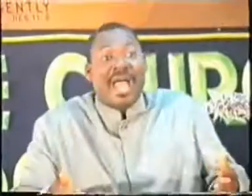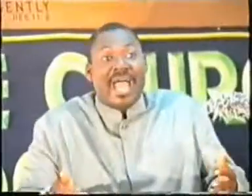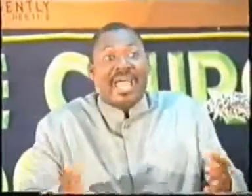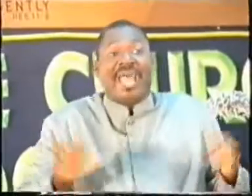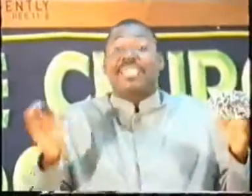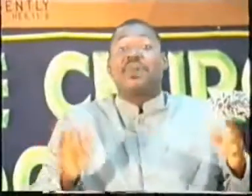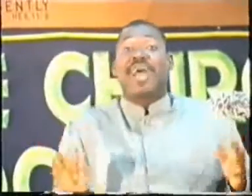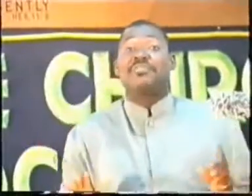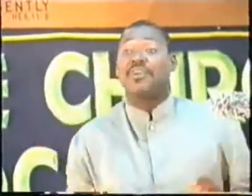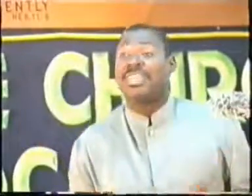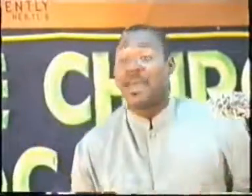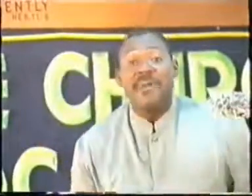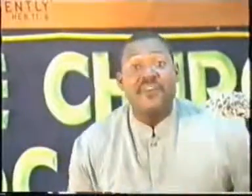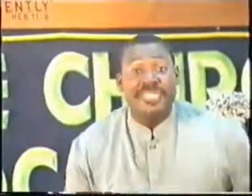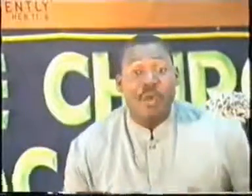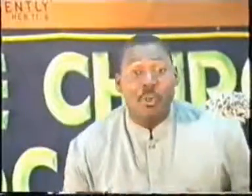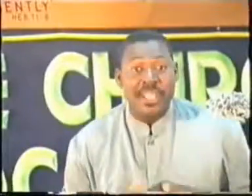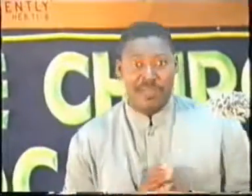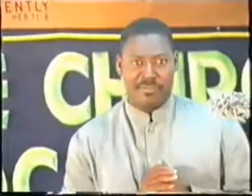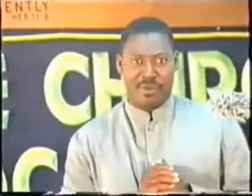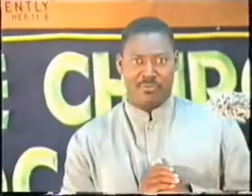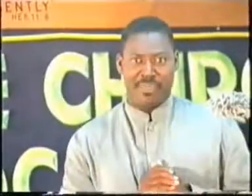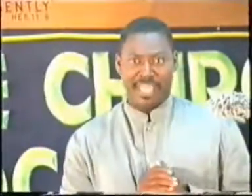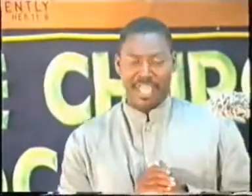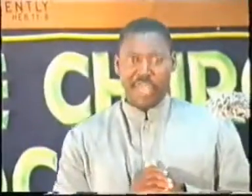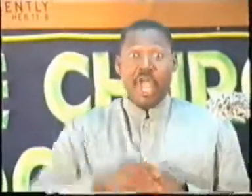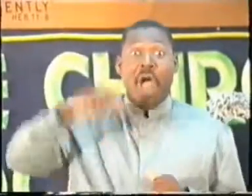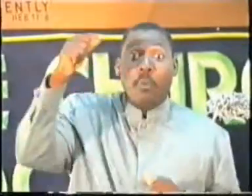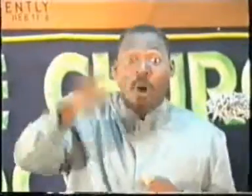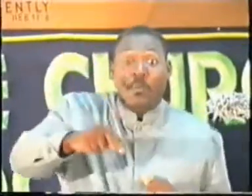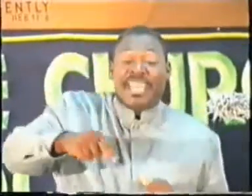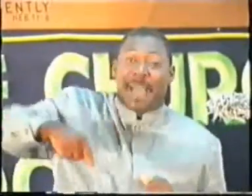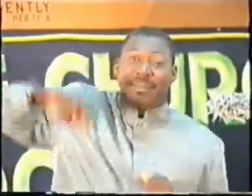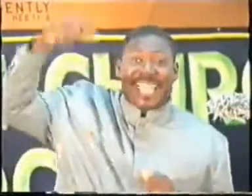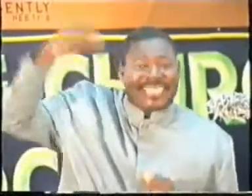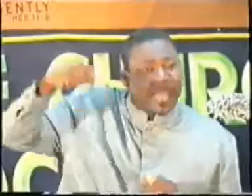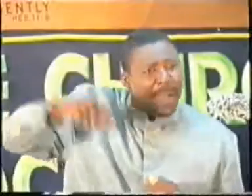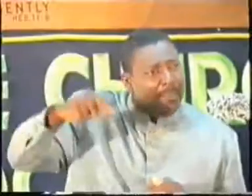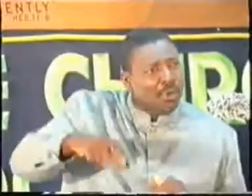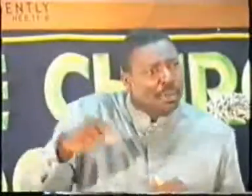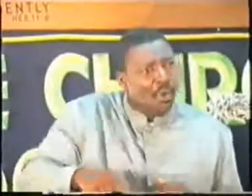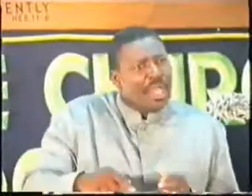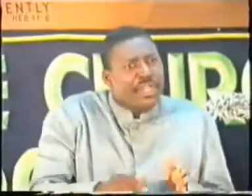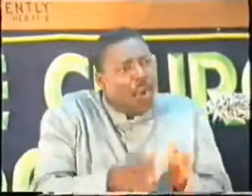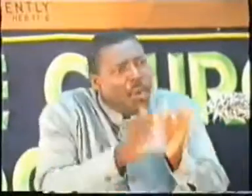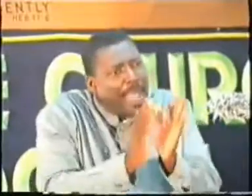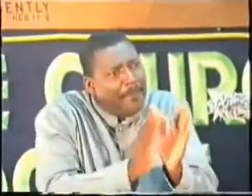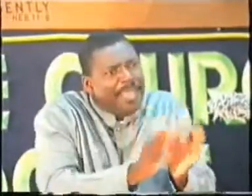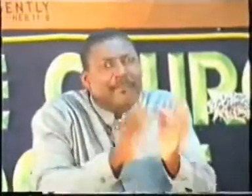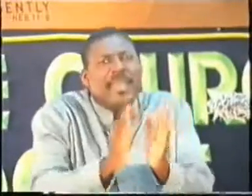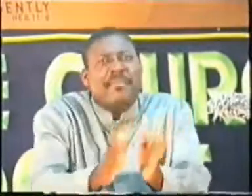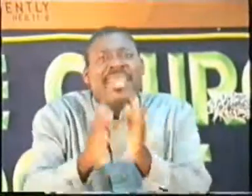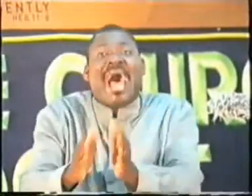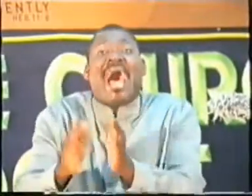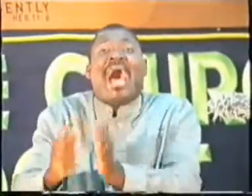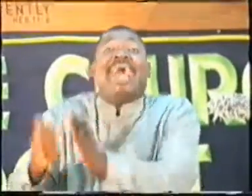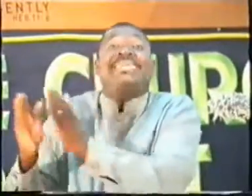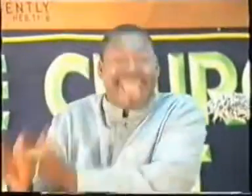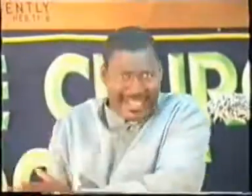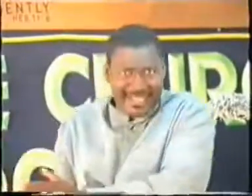mere juma, and I just of Christ for say, Memphis can go when you're mere jumo. No, mom, you're passing a church by Bunimu, you're who be a